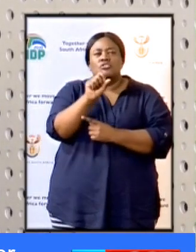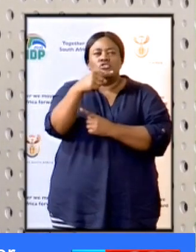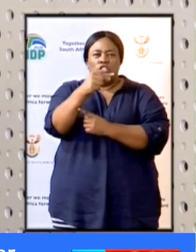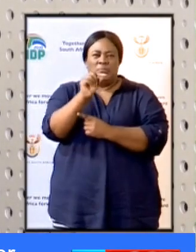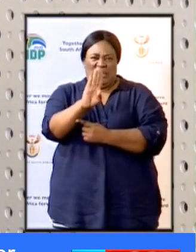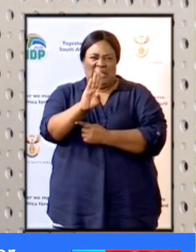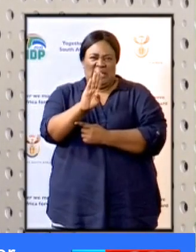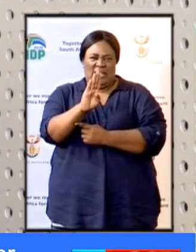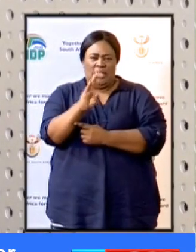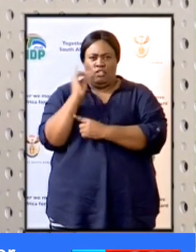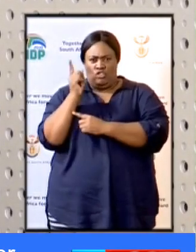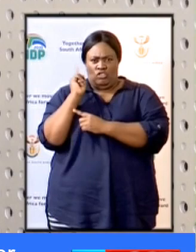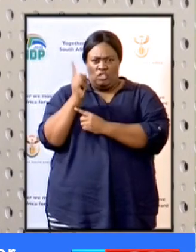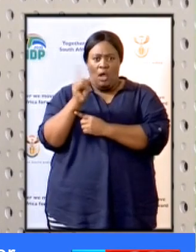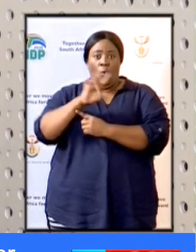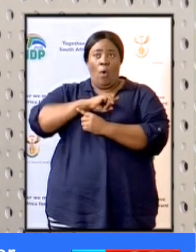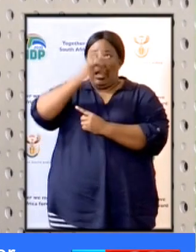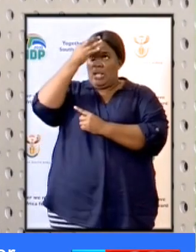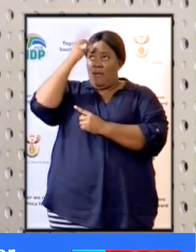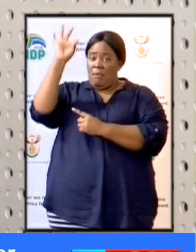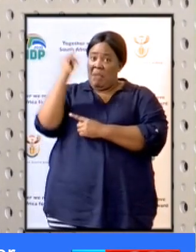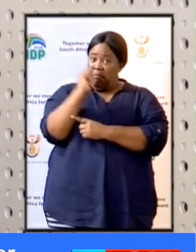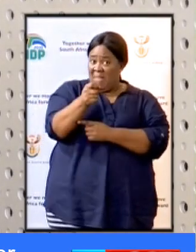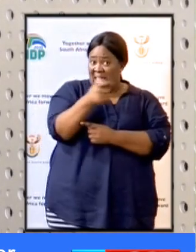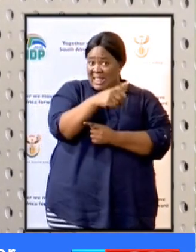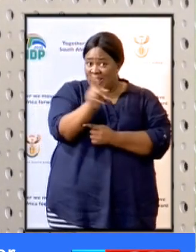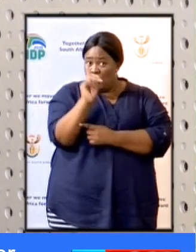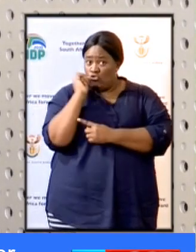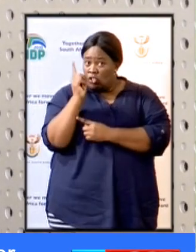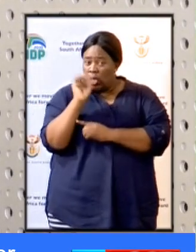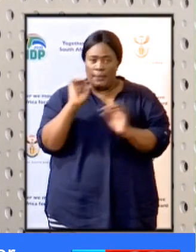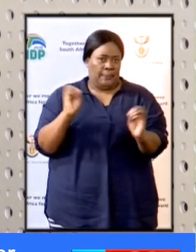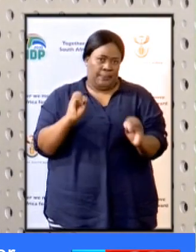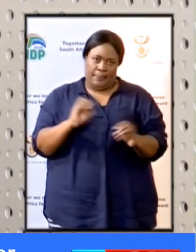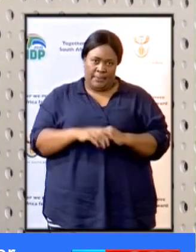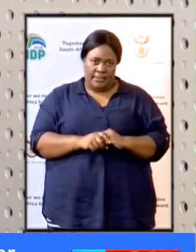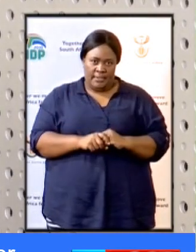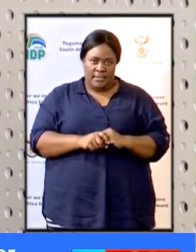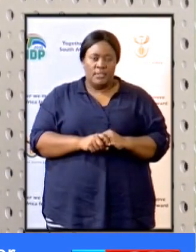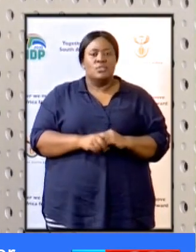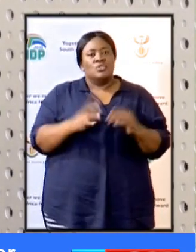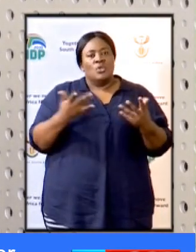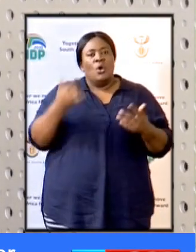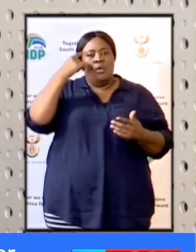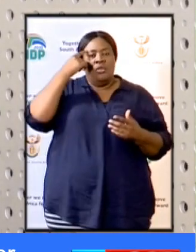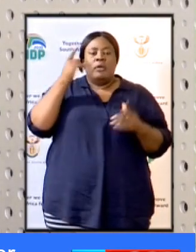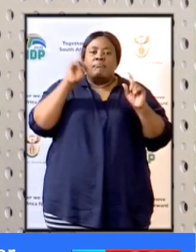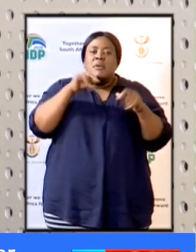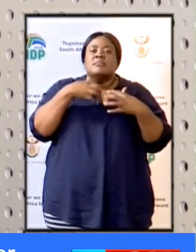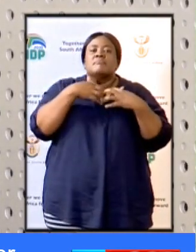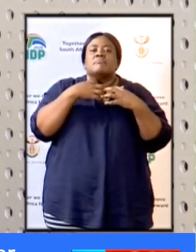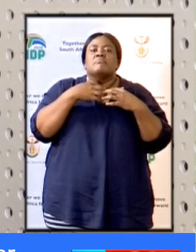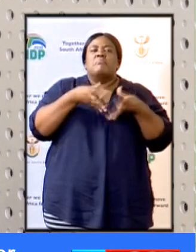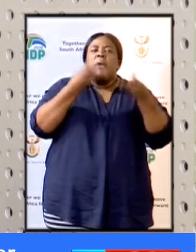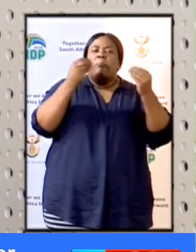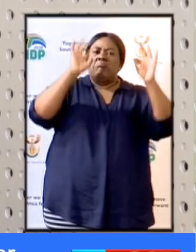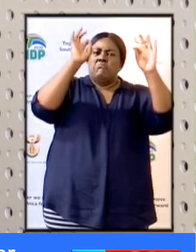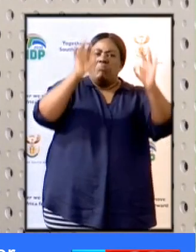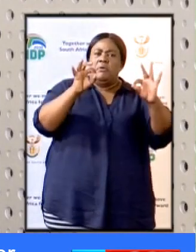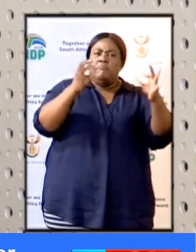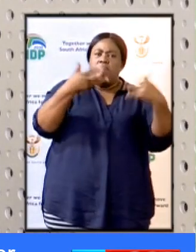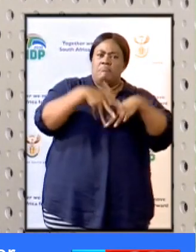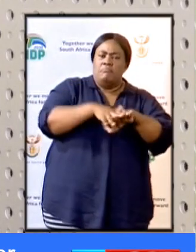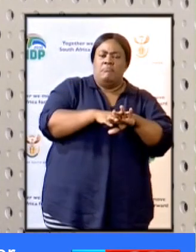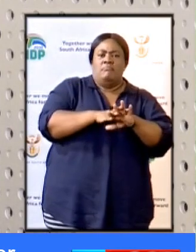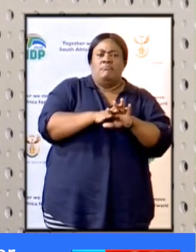And it was agreed that provinces will work with these schools to find an amicable but implementable solution. In the meantime,